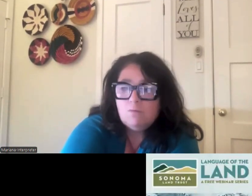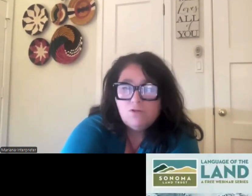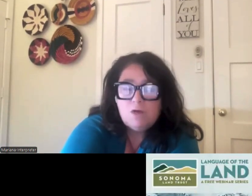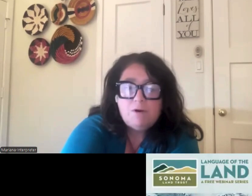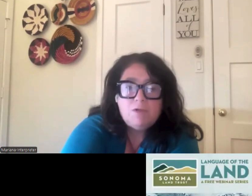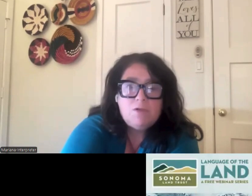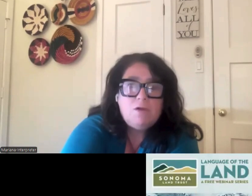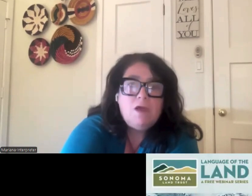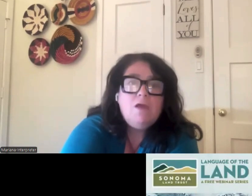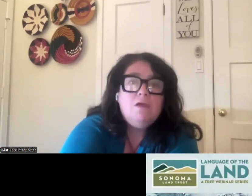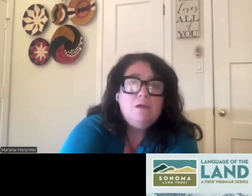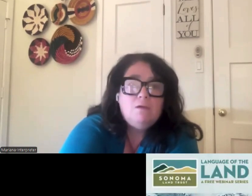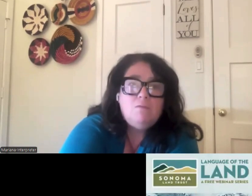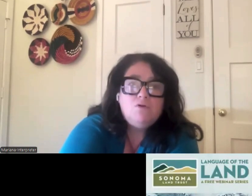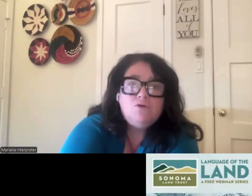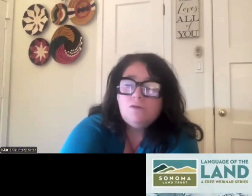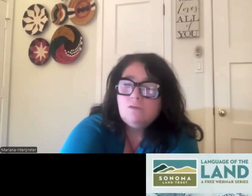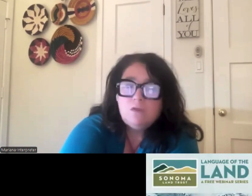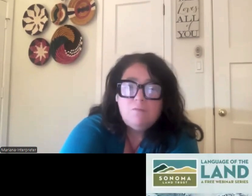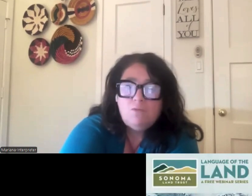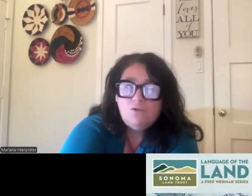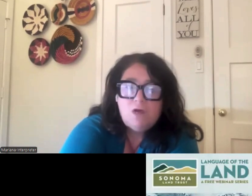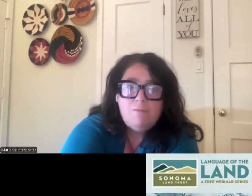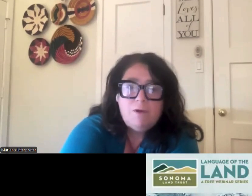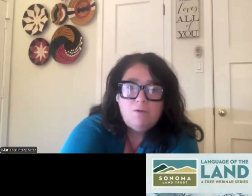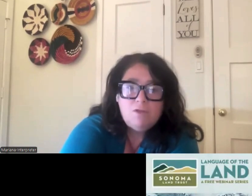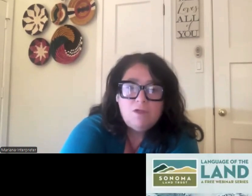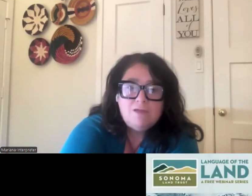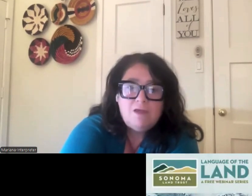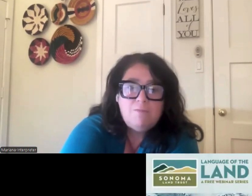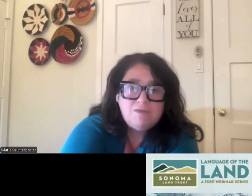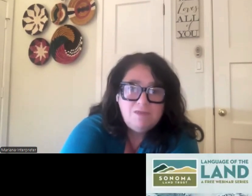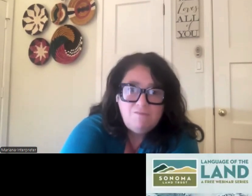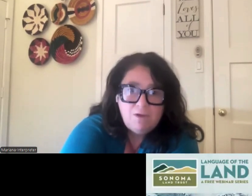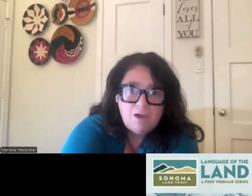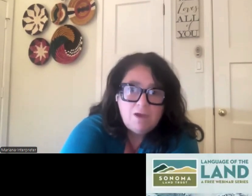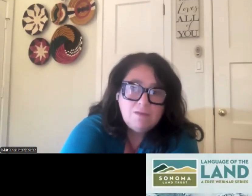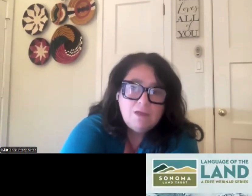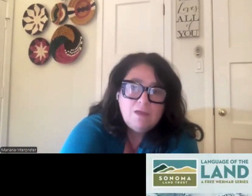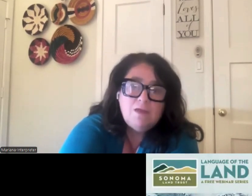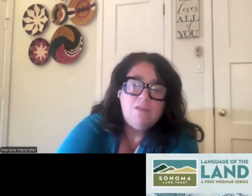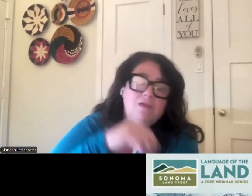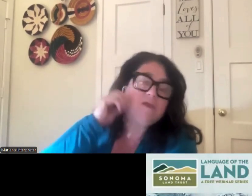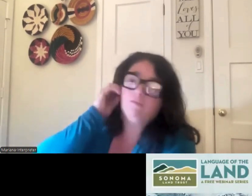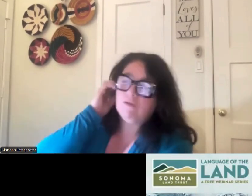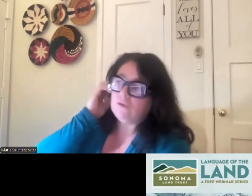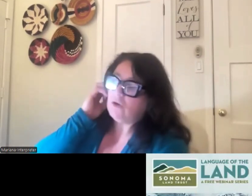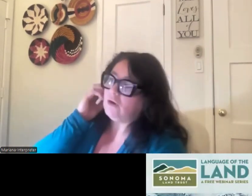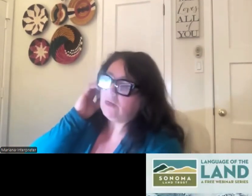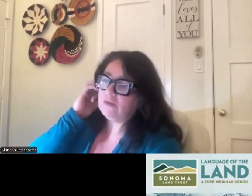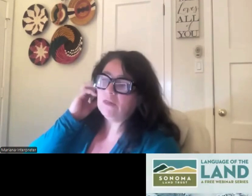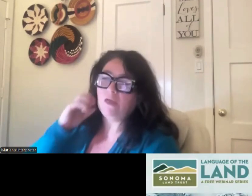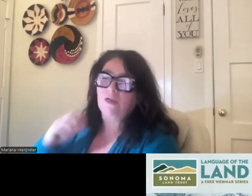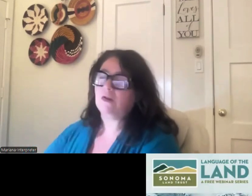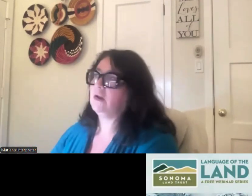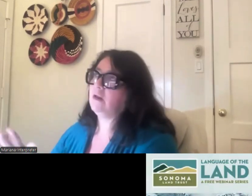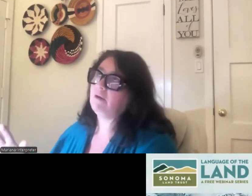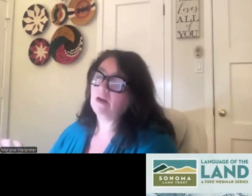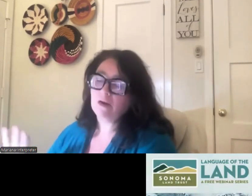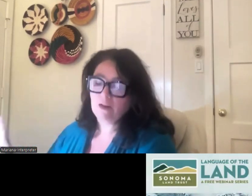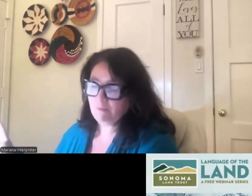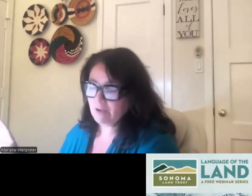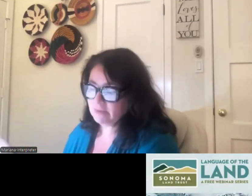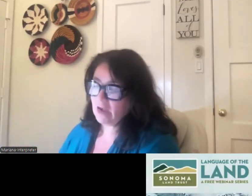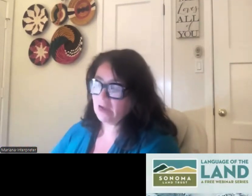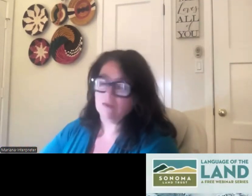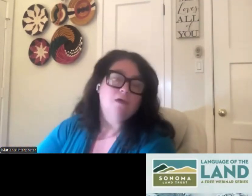acknowledge that many folks had questions that were quite specific about interventions at the landscape scale. And I wanted to